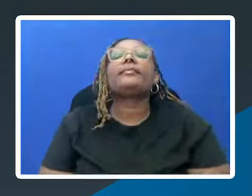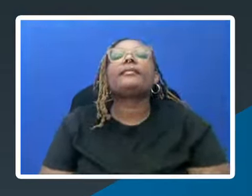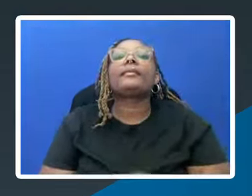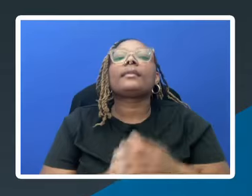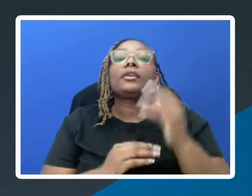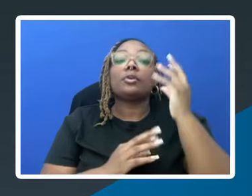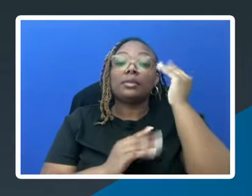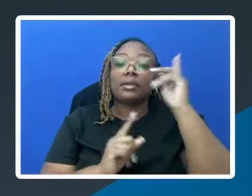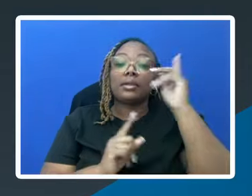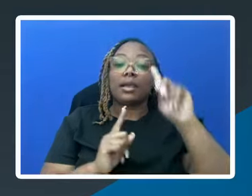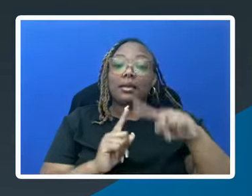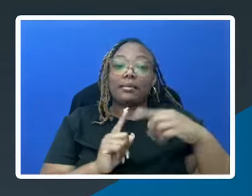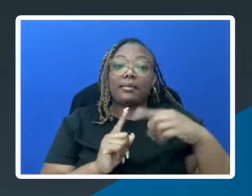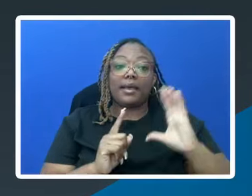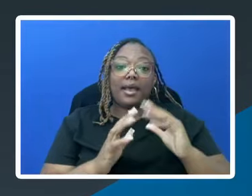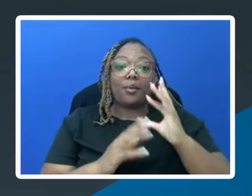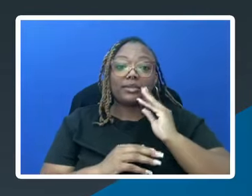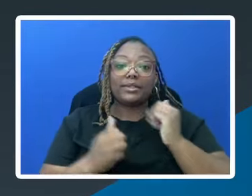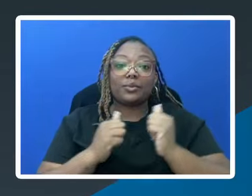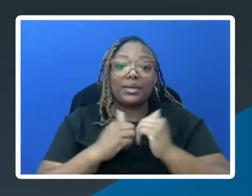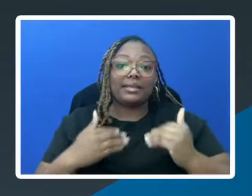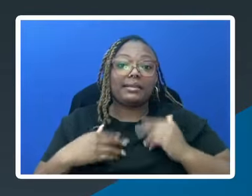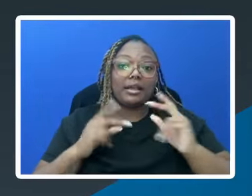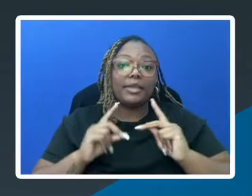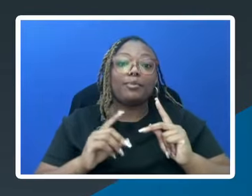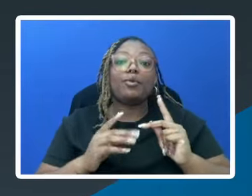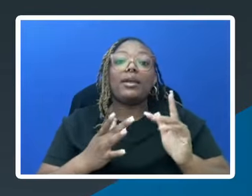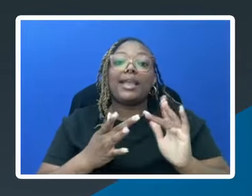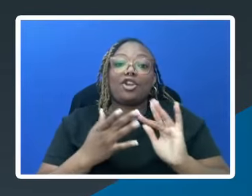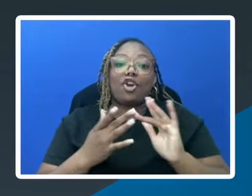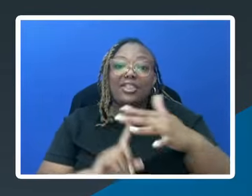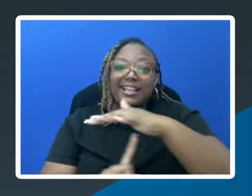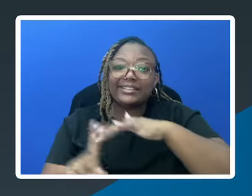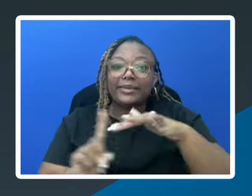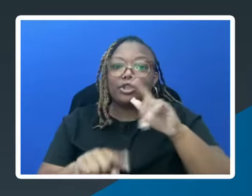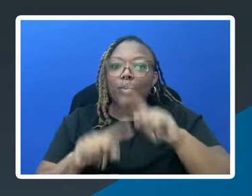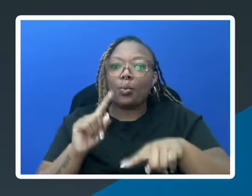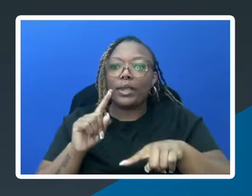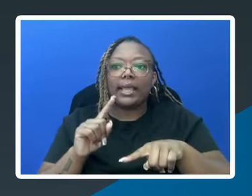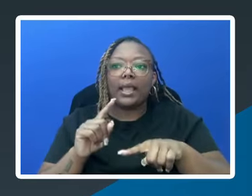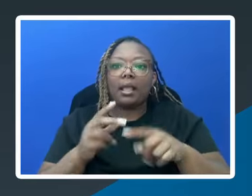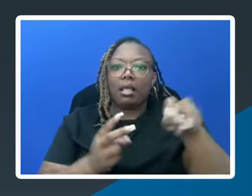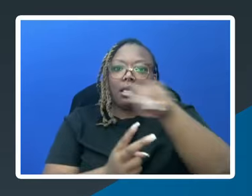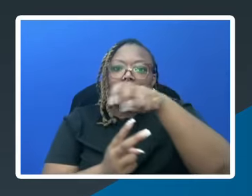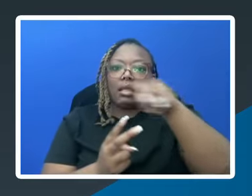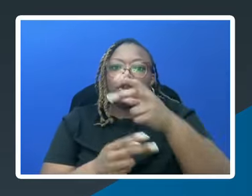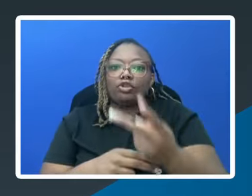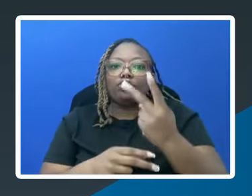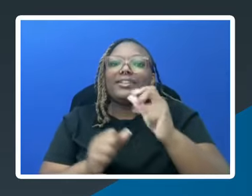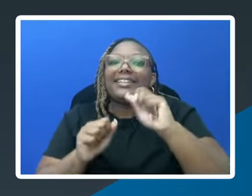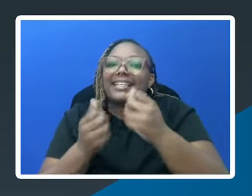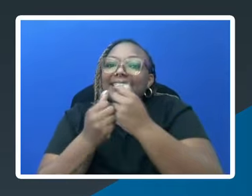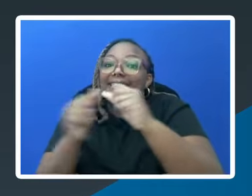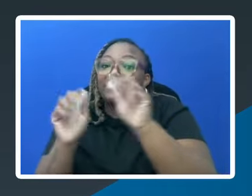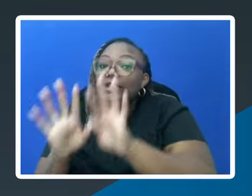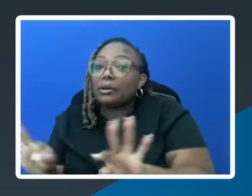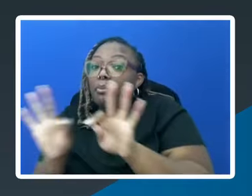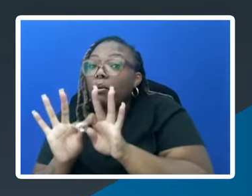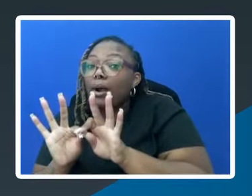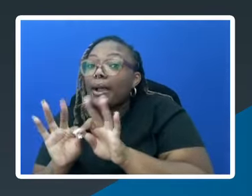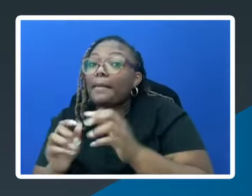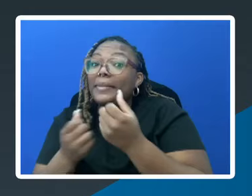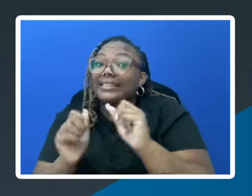people in virtual spaces, we got to be sure we're not conflating the two. Yes, safety is critical, but safety in and of itself is a